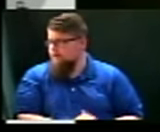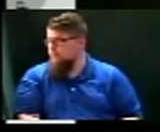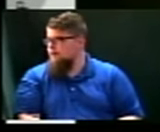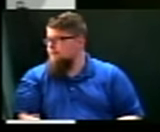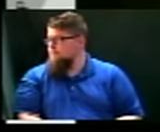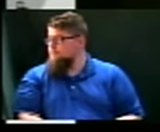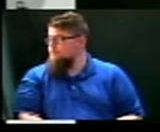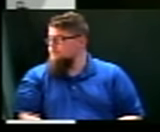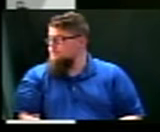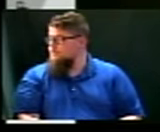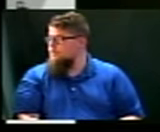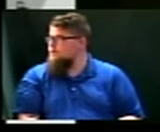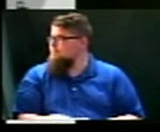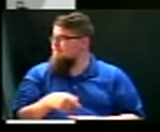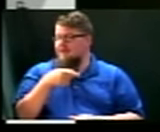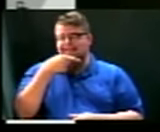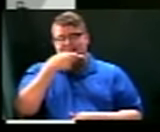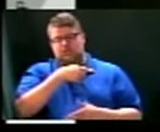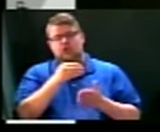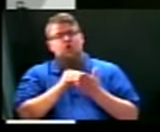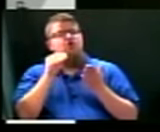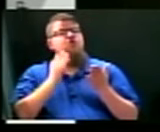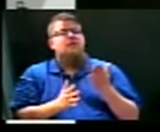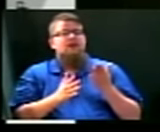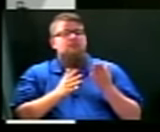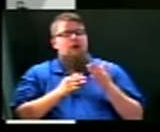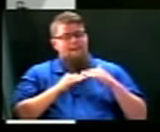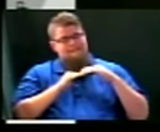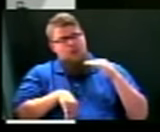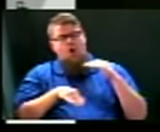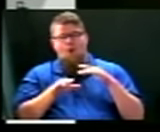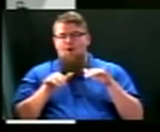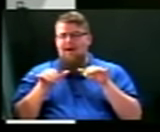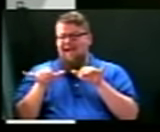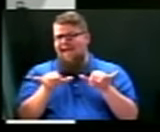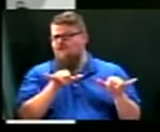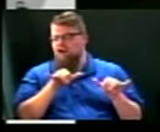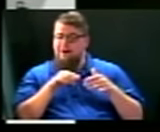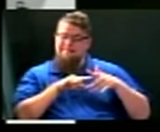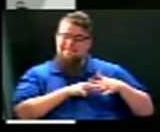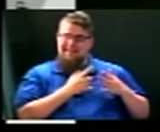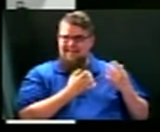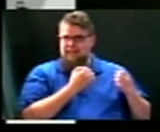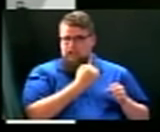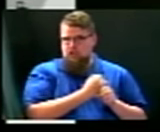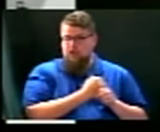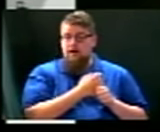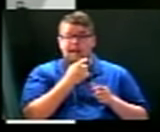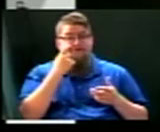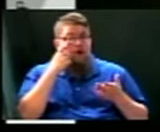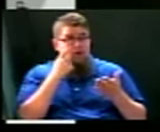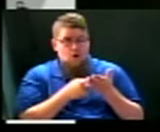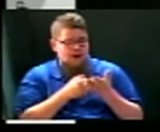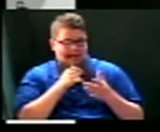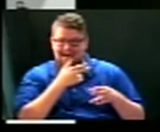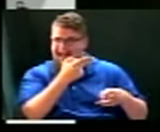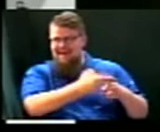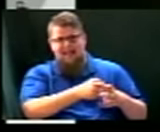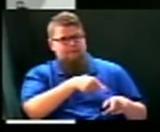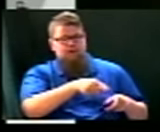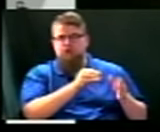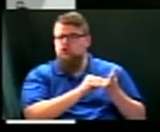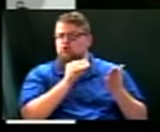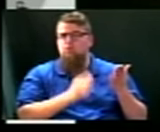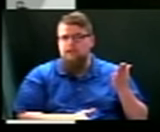Okay, this is a student that is below average at the beginning of the year. You'll notice I did not name the student.